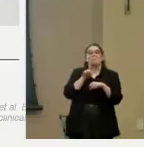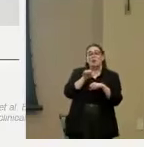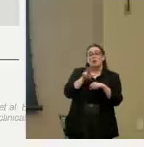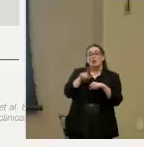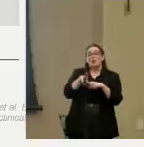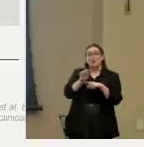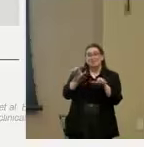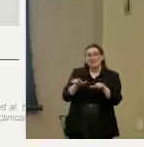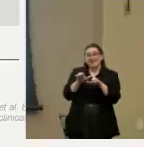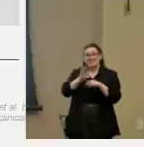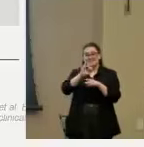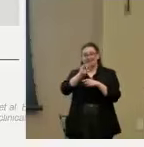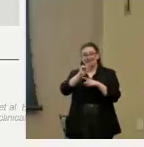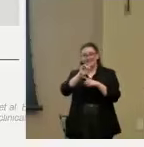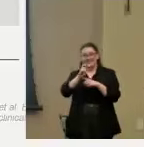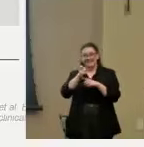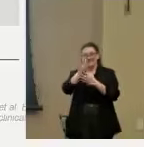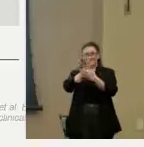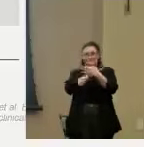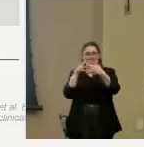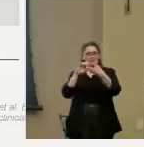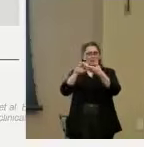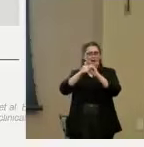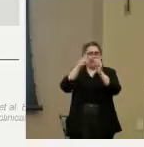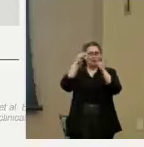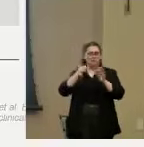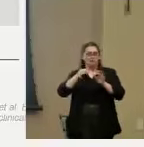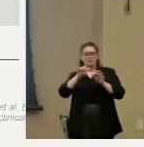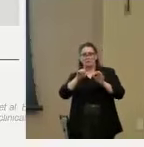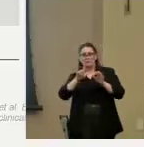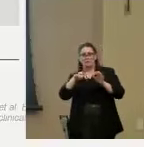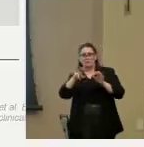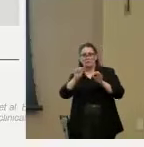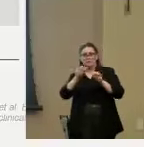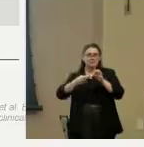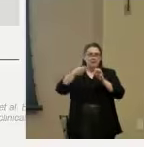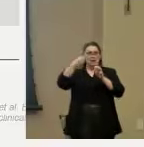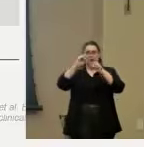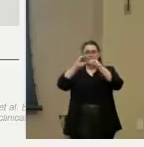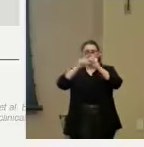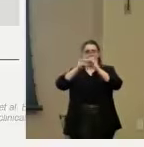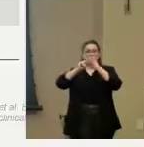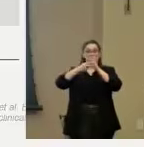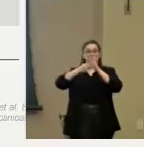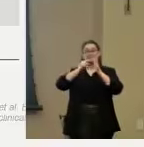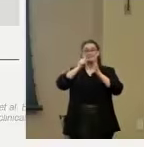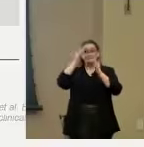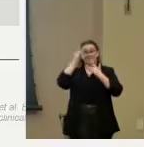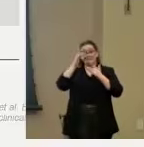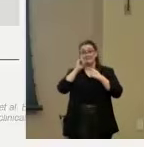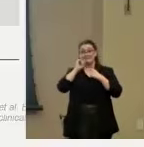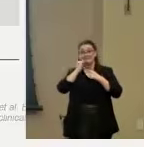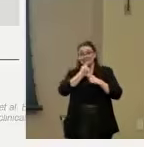which basically measures the severity of a lupus, high numbers meaning more severe disease, low numbers meaning less severe